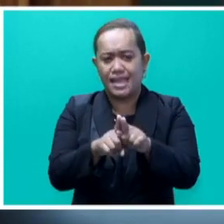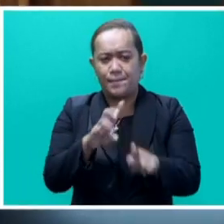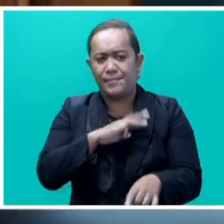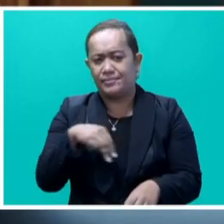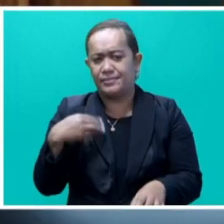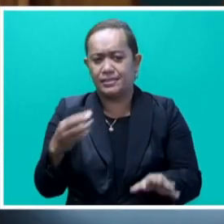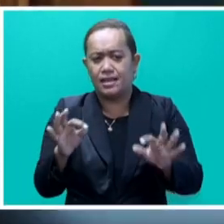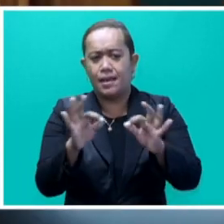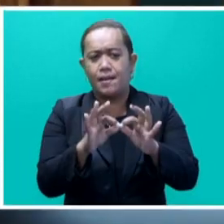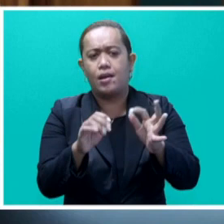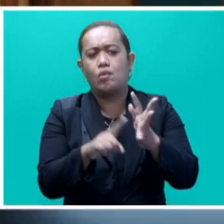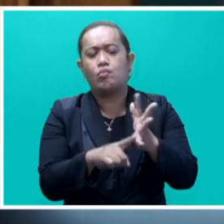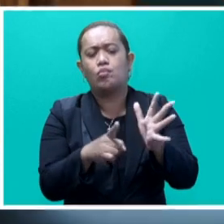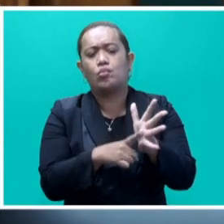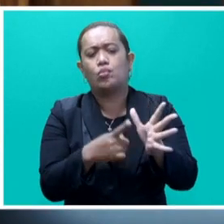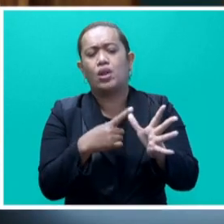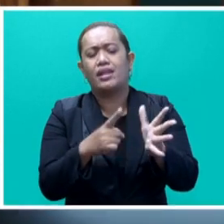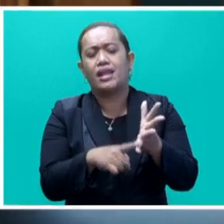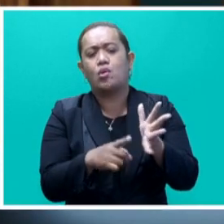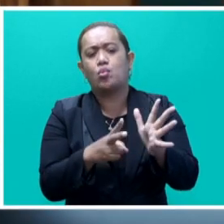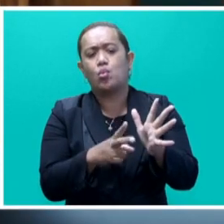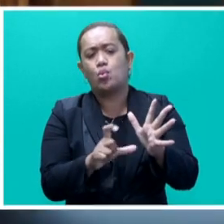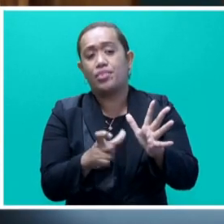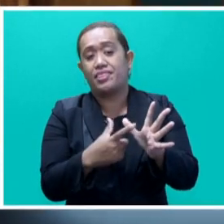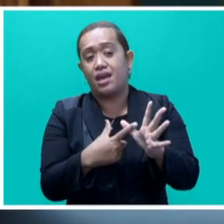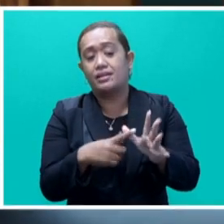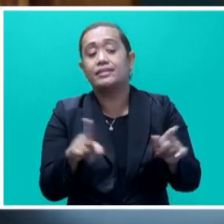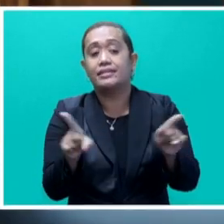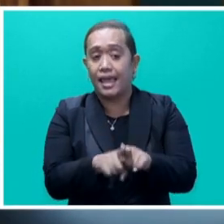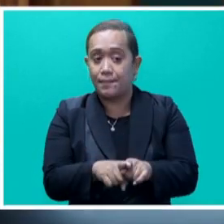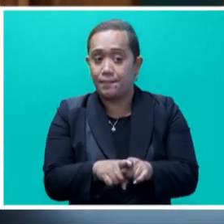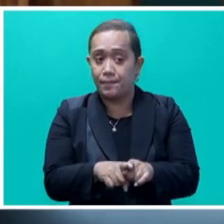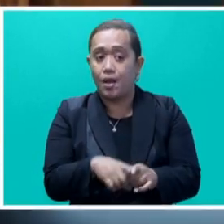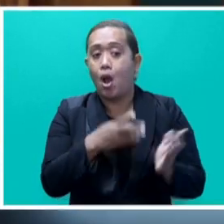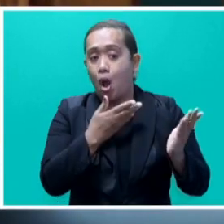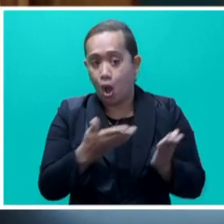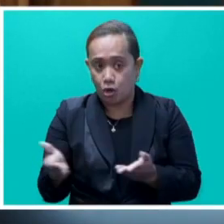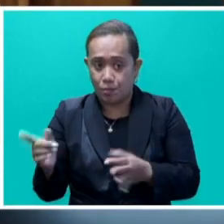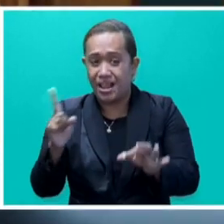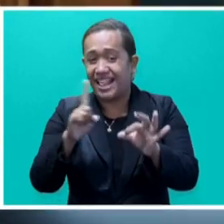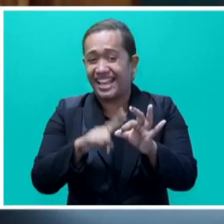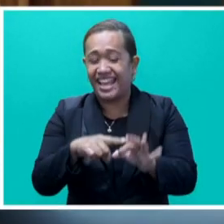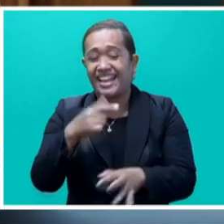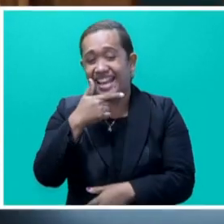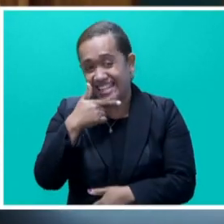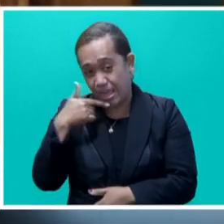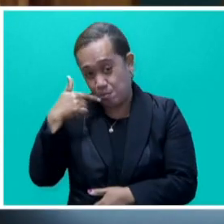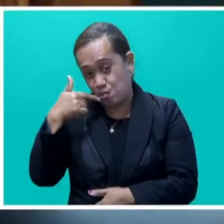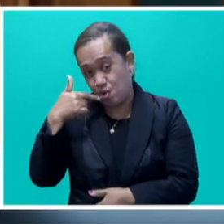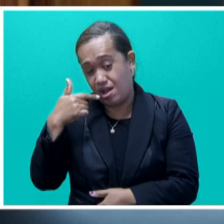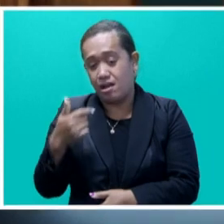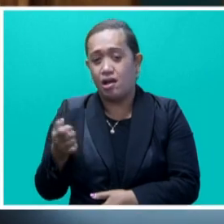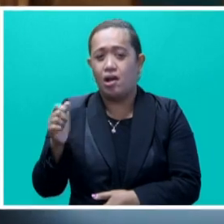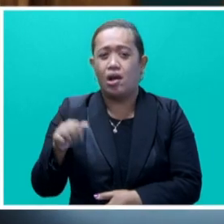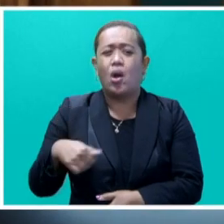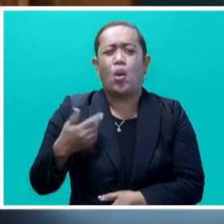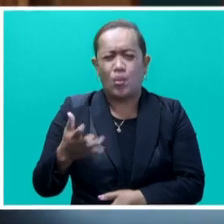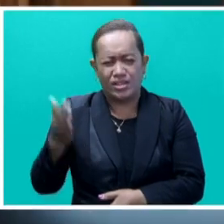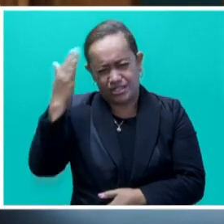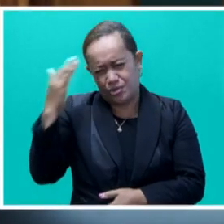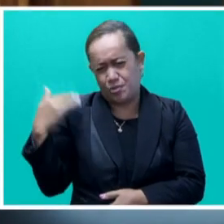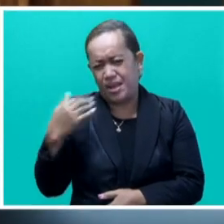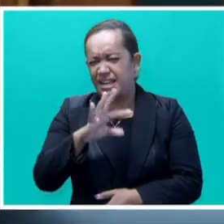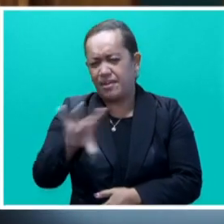Honourable Ngerengere Tambua, I note that she keeps reminding everyone in Parliament